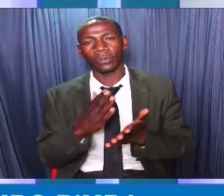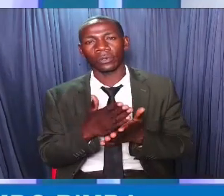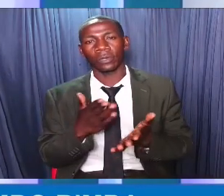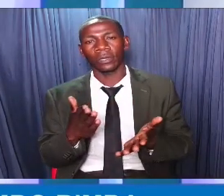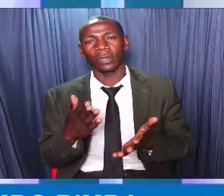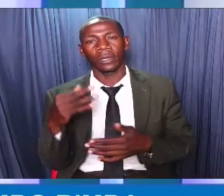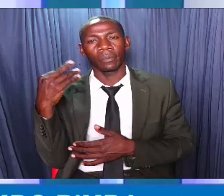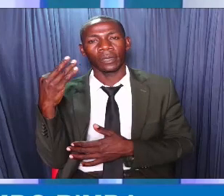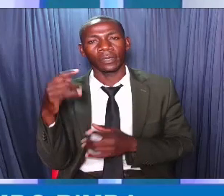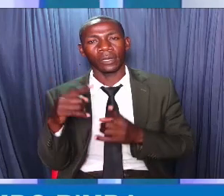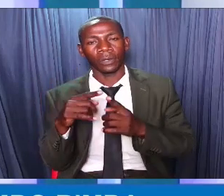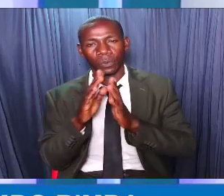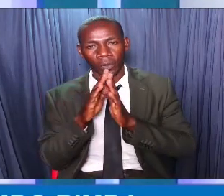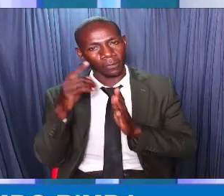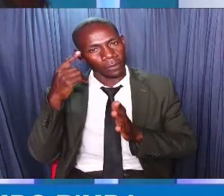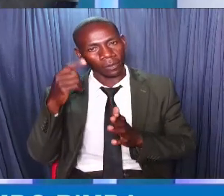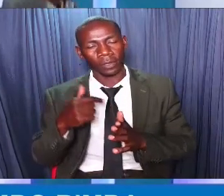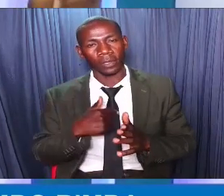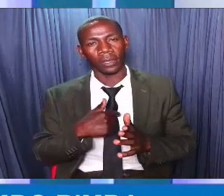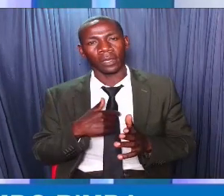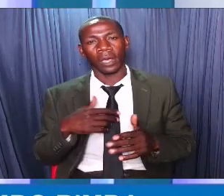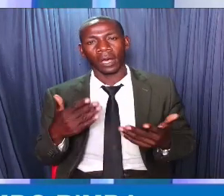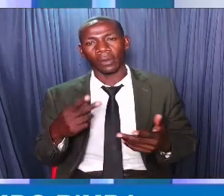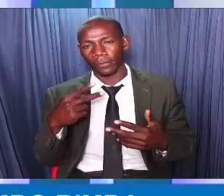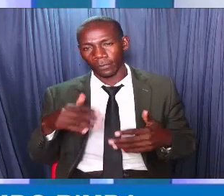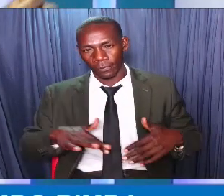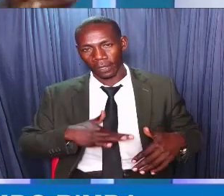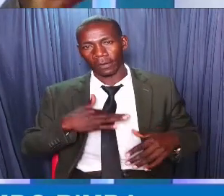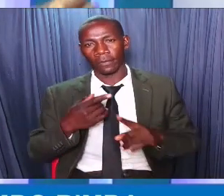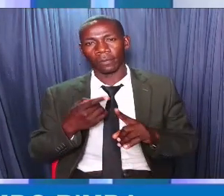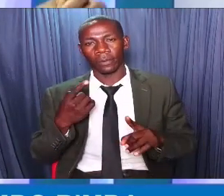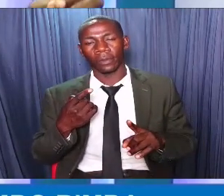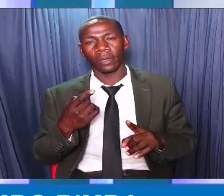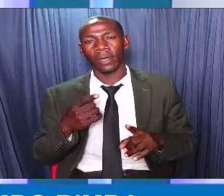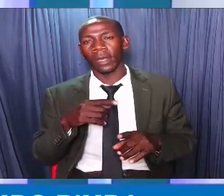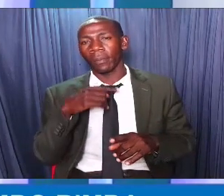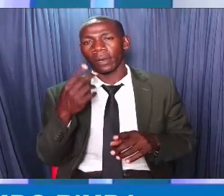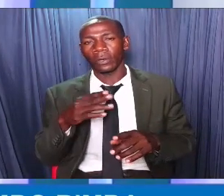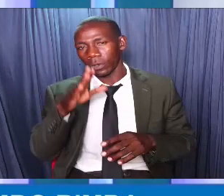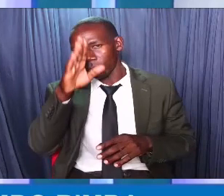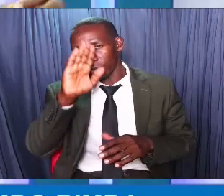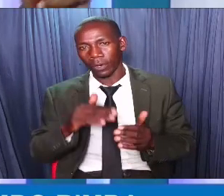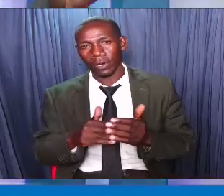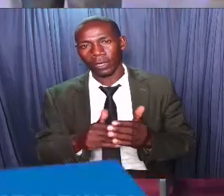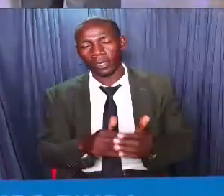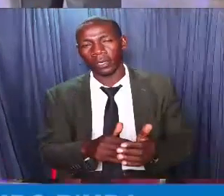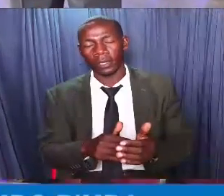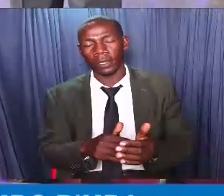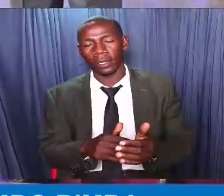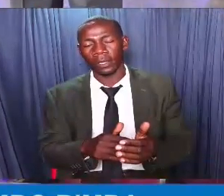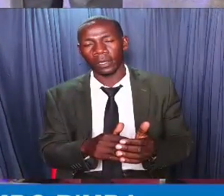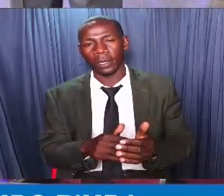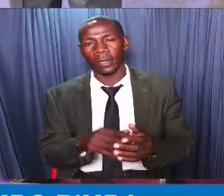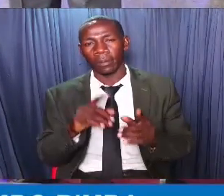here. Ni mhubiri aniombee. The preacher has to pray for me. Ndivyo unavyoona. That is how you feel for yourself. Na yeye aongozwa na Mungu. And is guided by God. Pengine